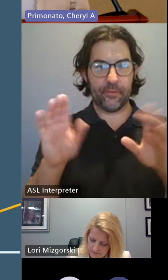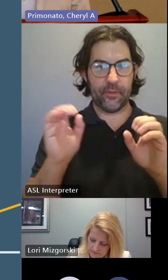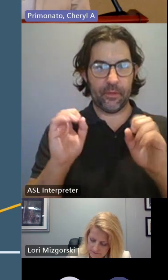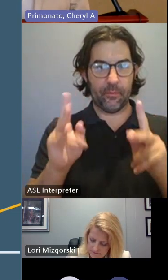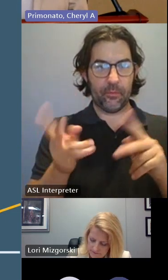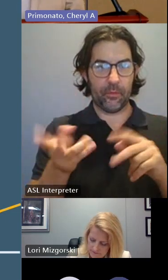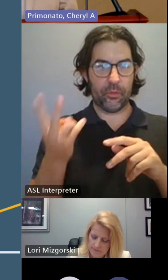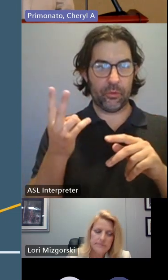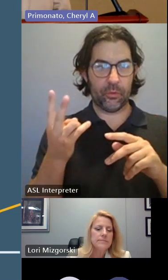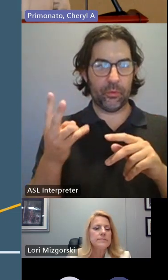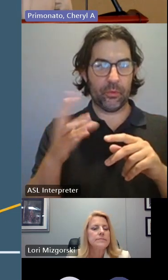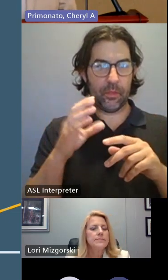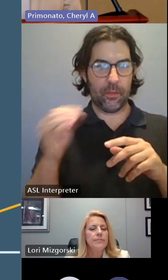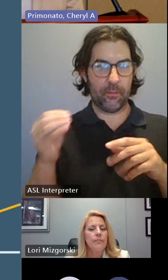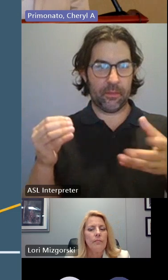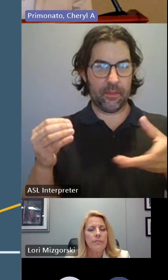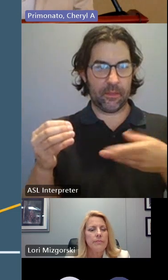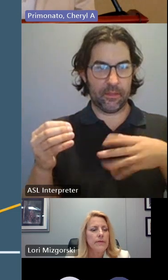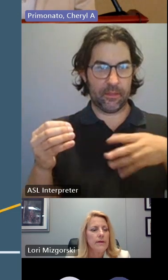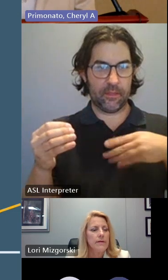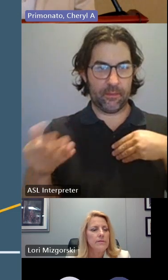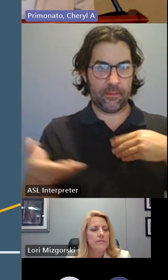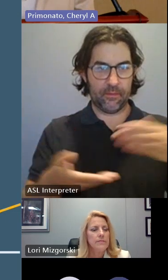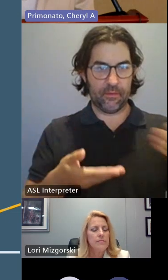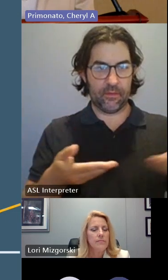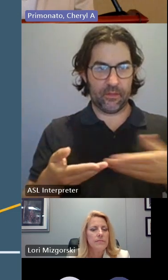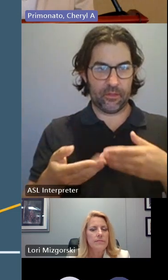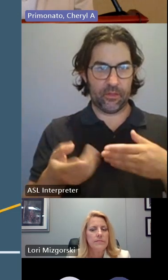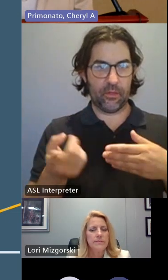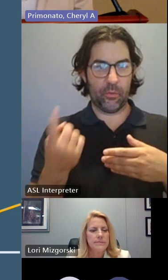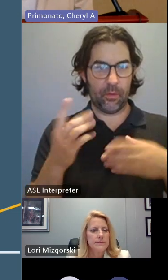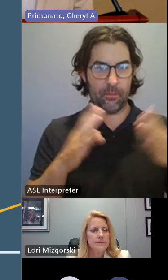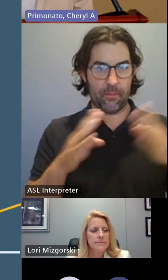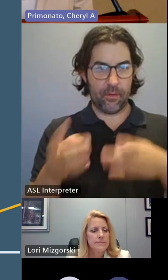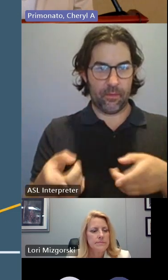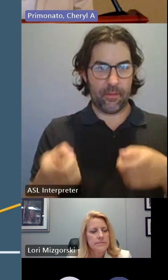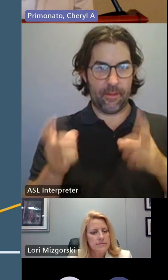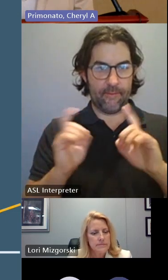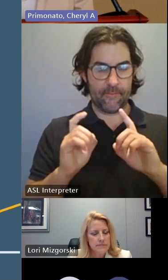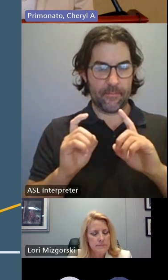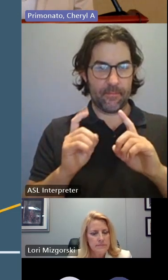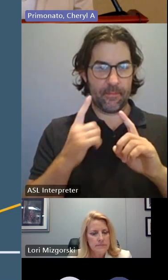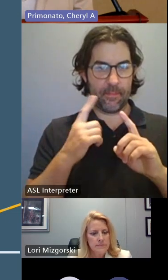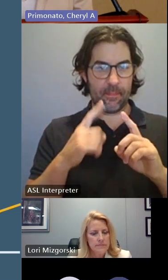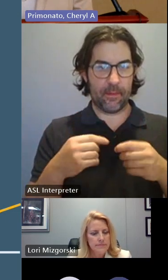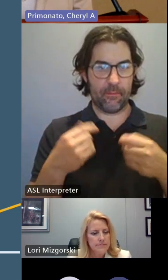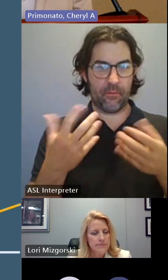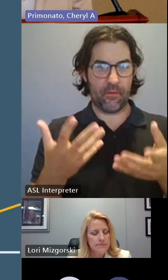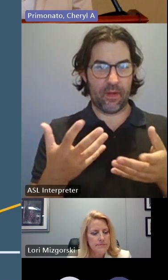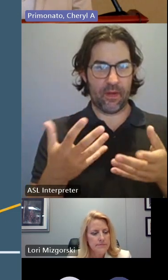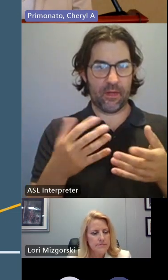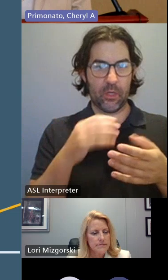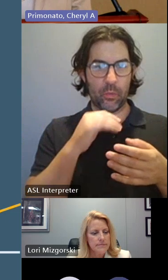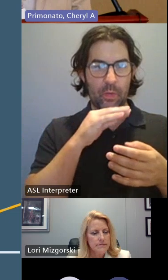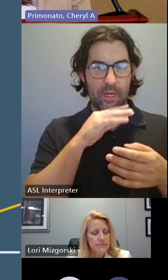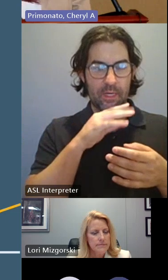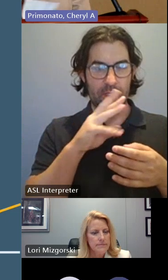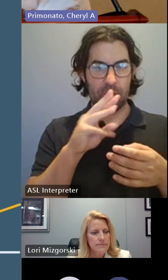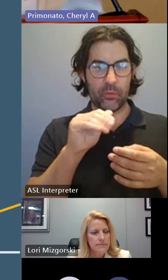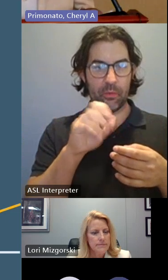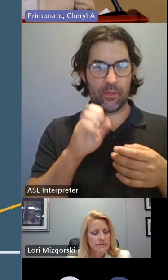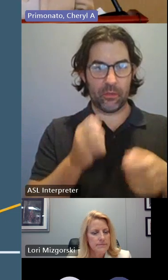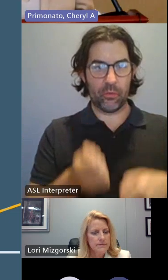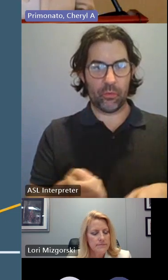and 2 suppliers accepted the invitation, and PRT received 1 bid to provide solid waste and sludge removal